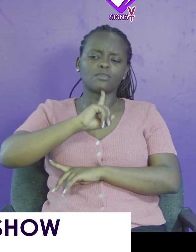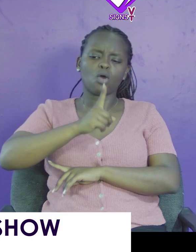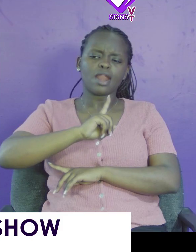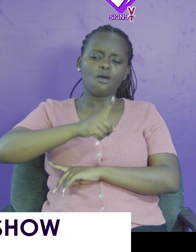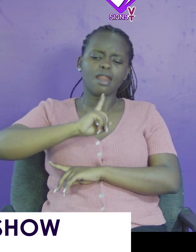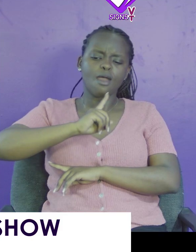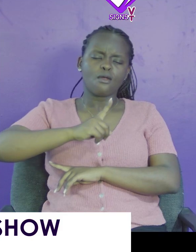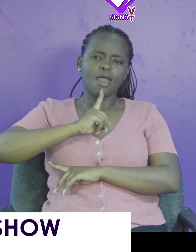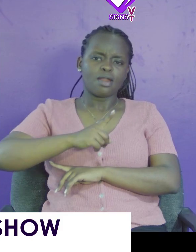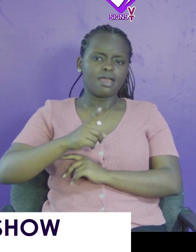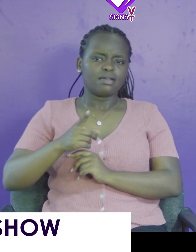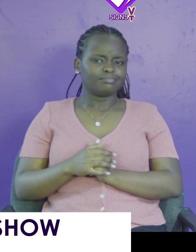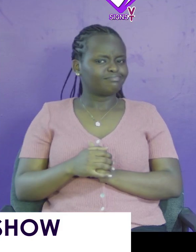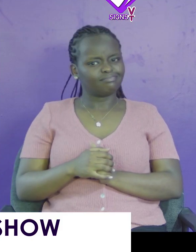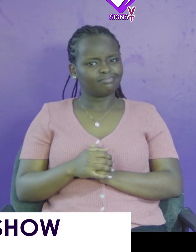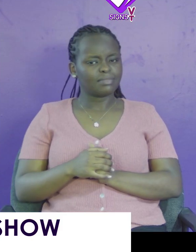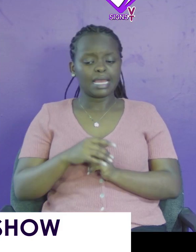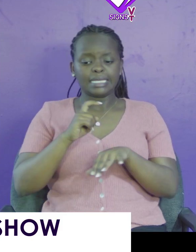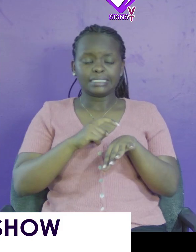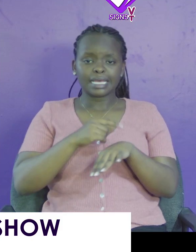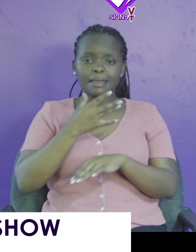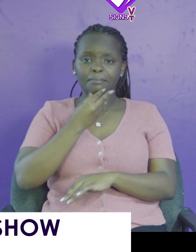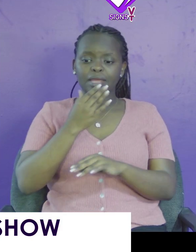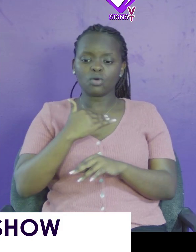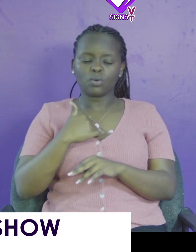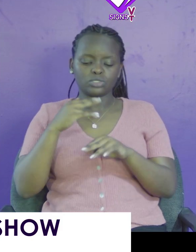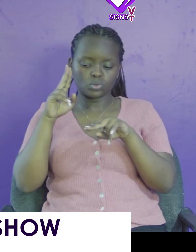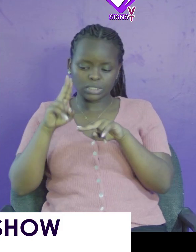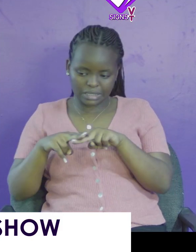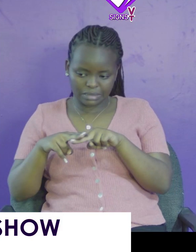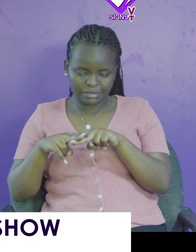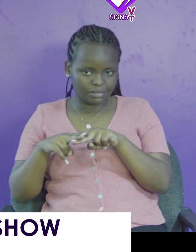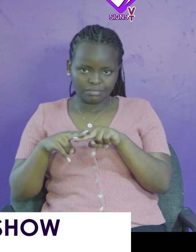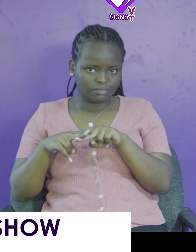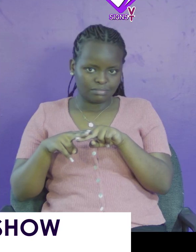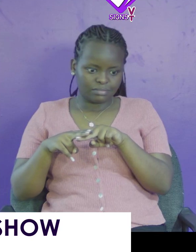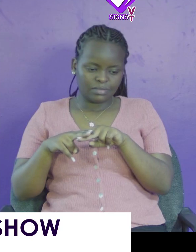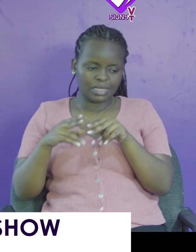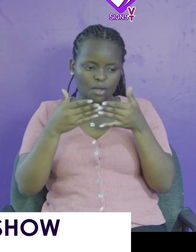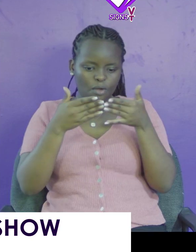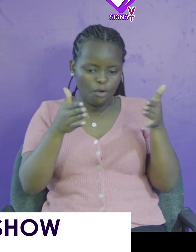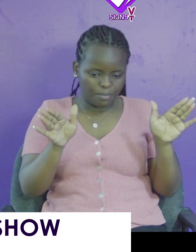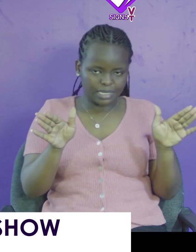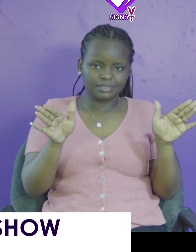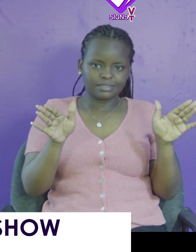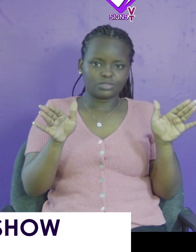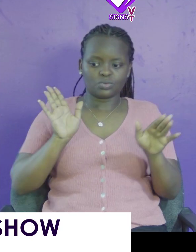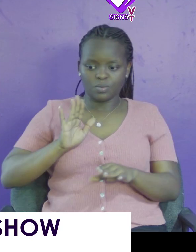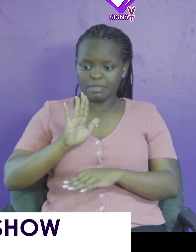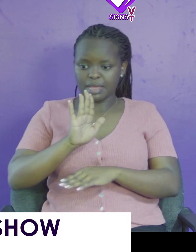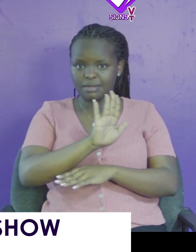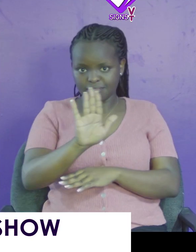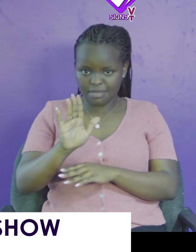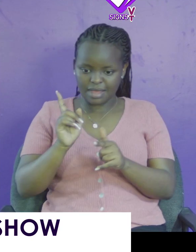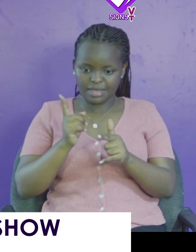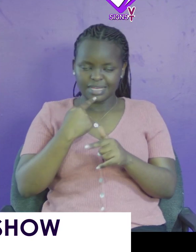men, when men does not want to sit down and be open enough to their women and